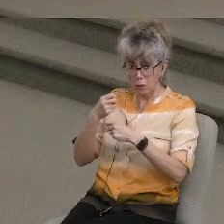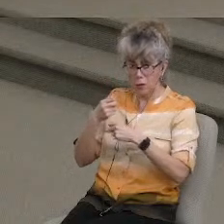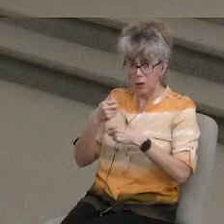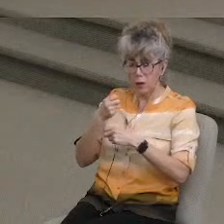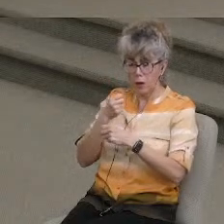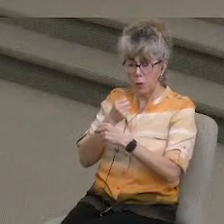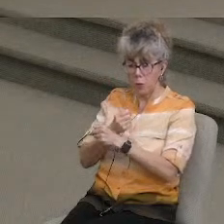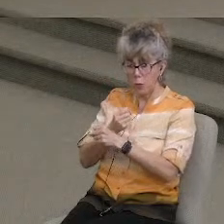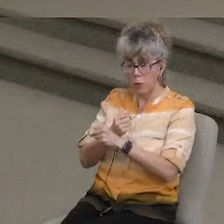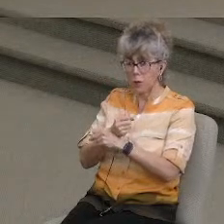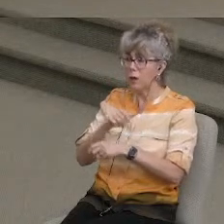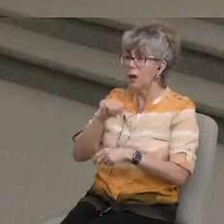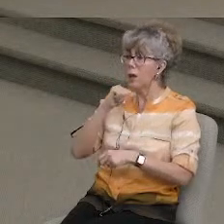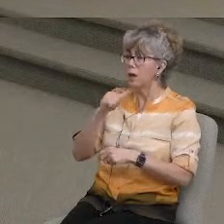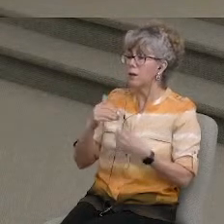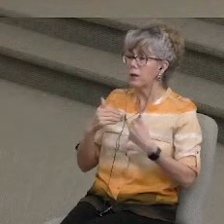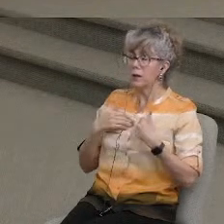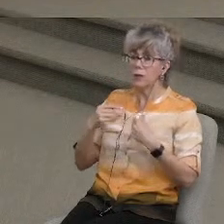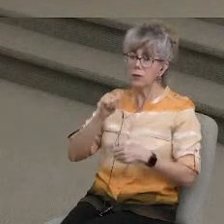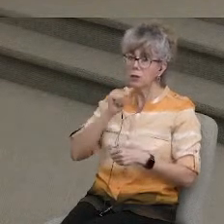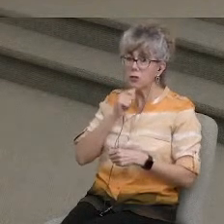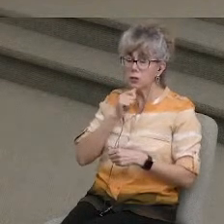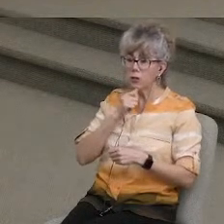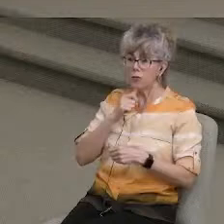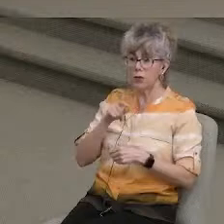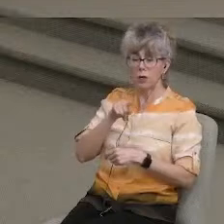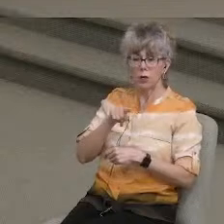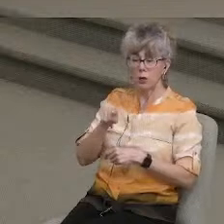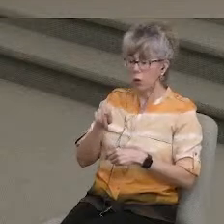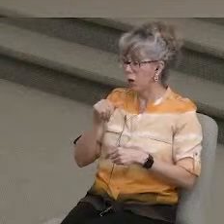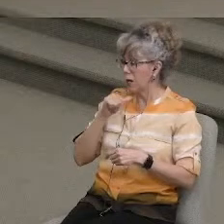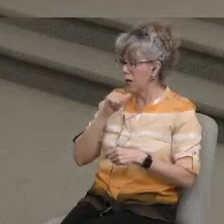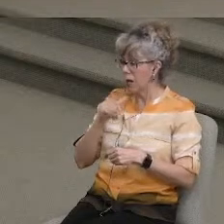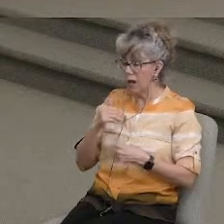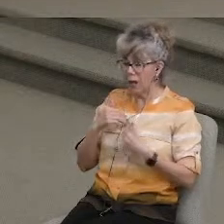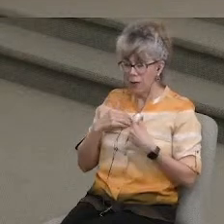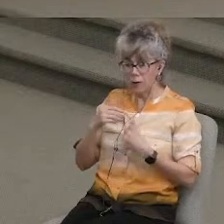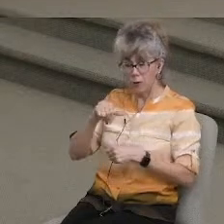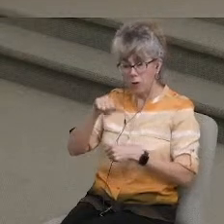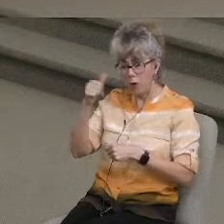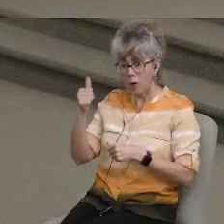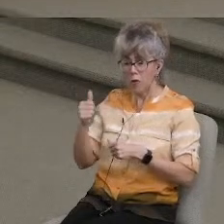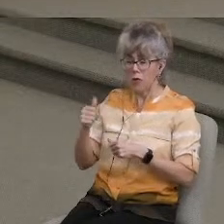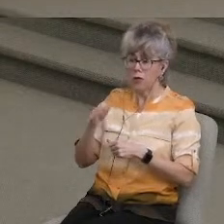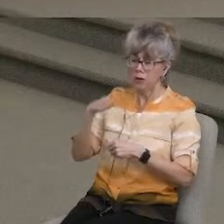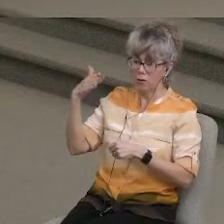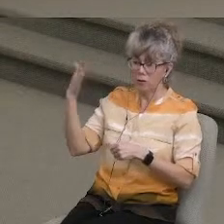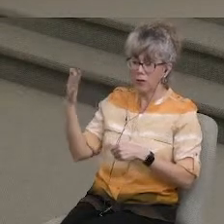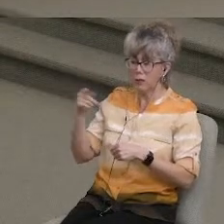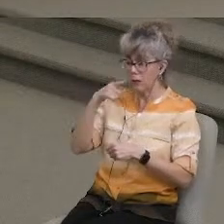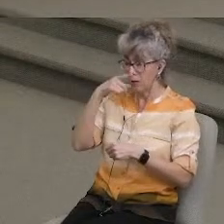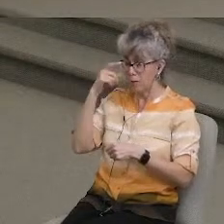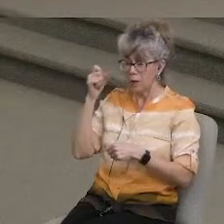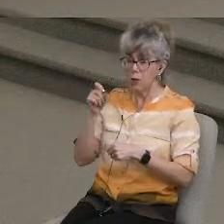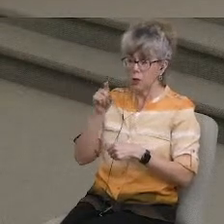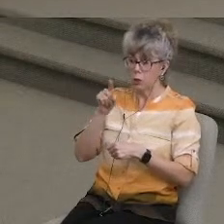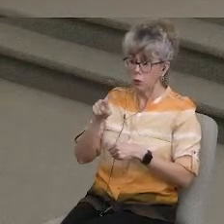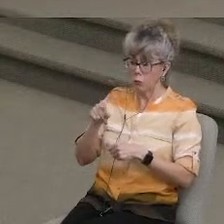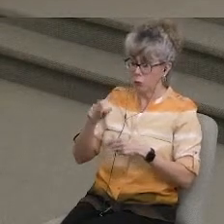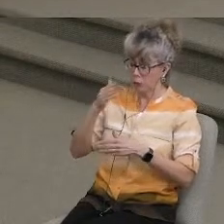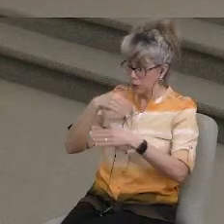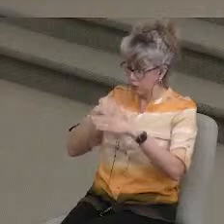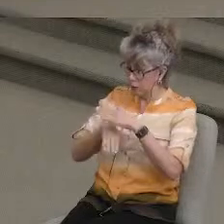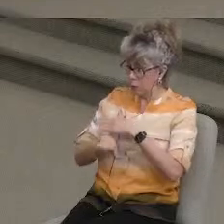You didn't have to suffer. You didn't have to do all those other things because you were born